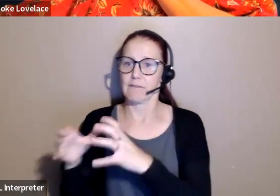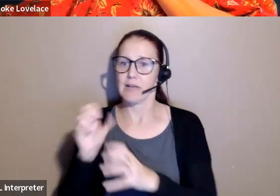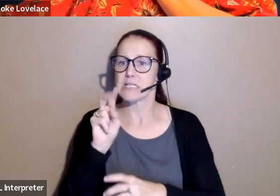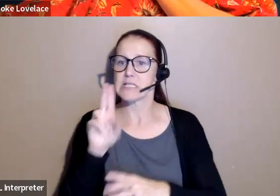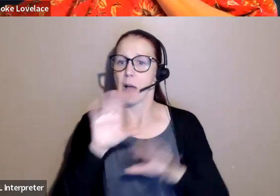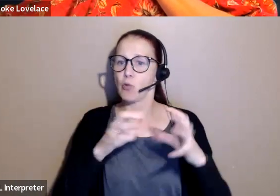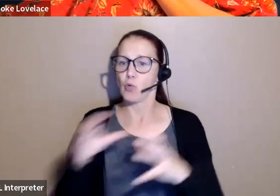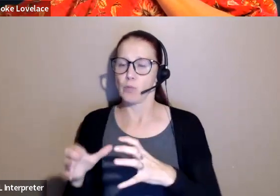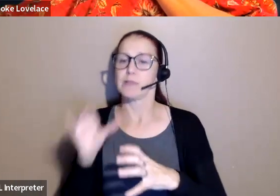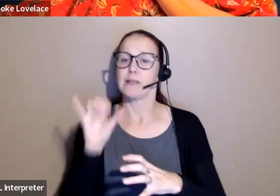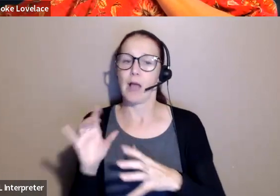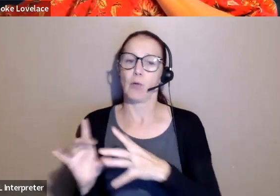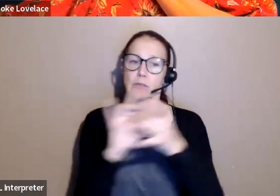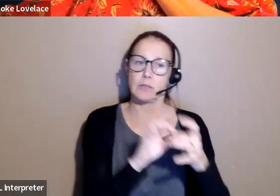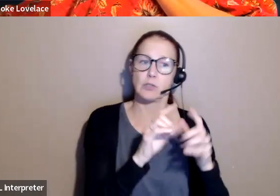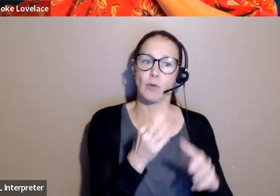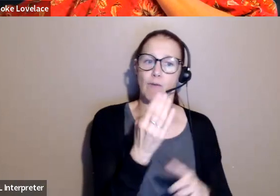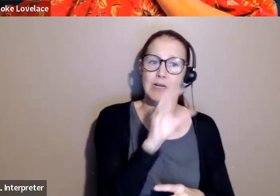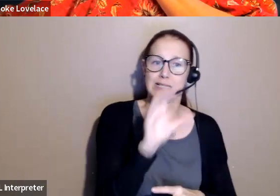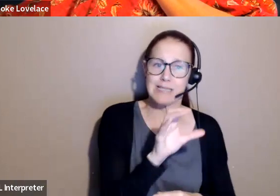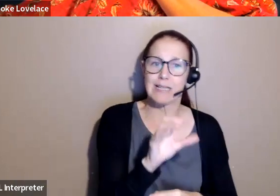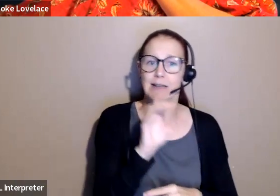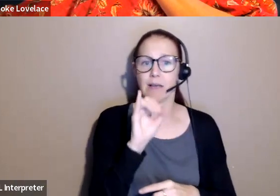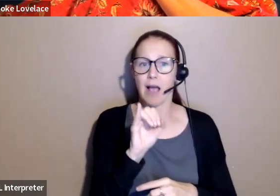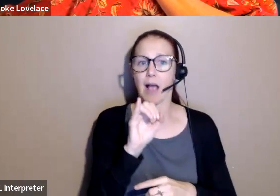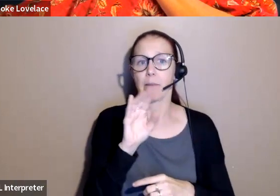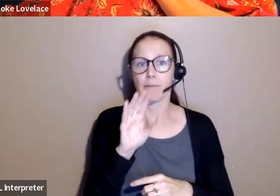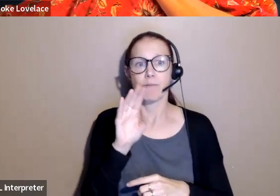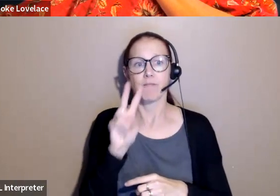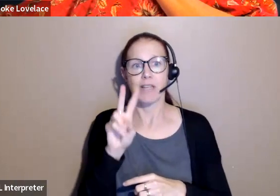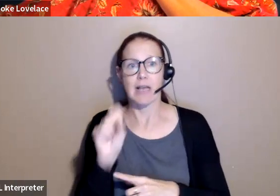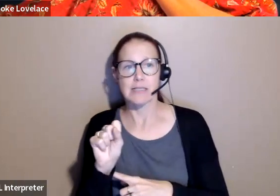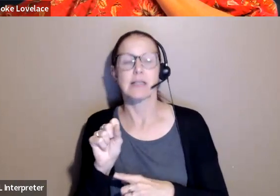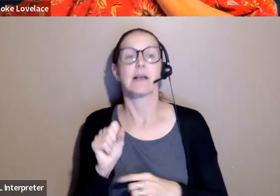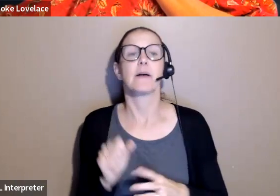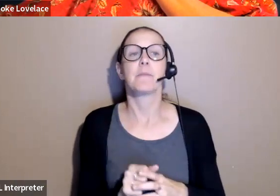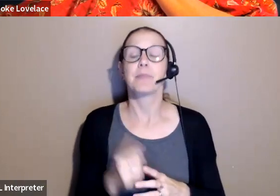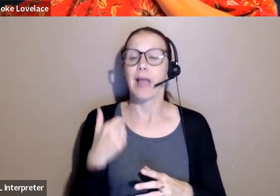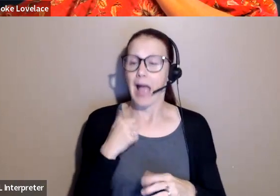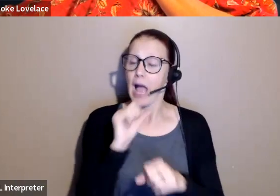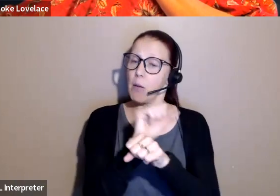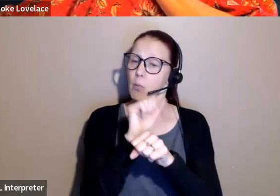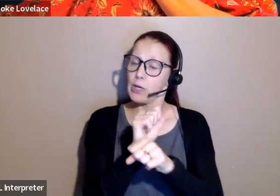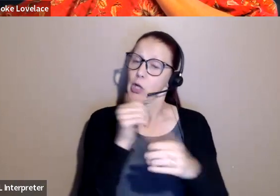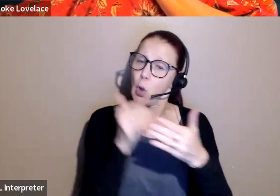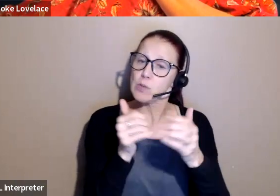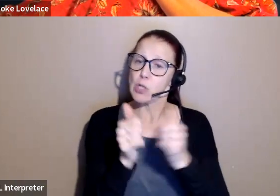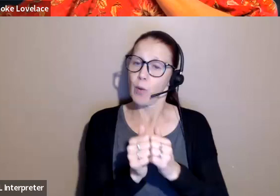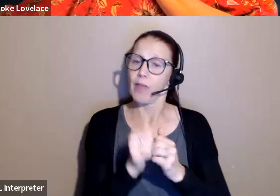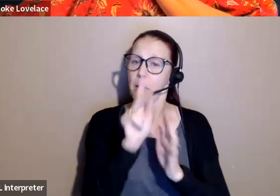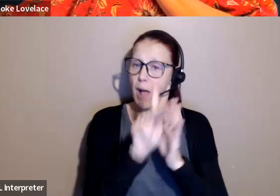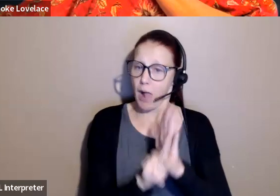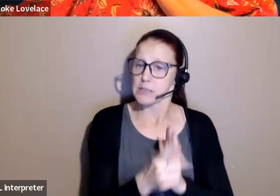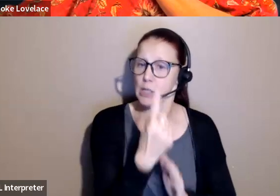refer to the 14 C's and the IPS and things like that. I'm working specifically or closely with a policy